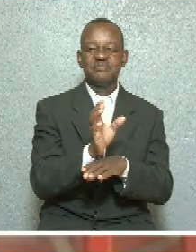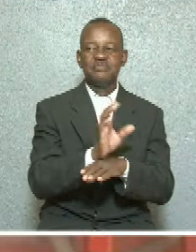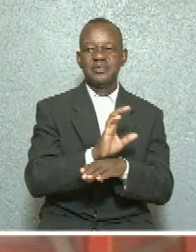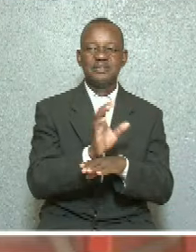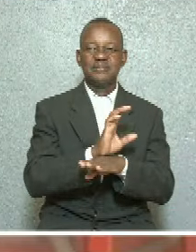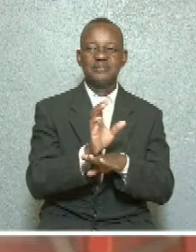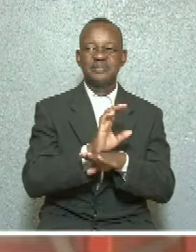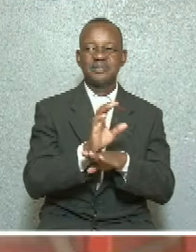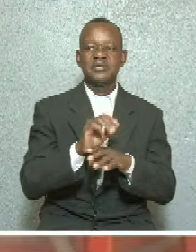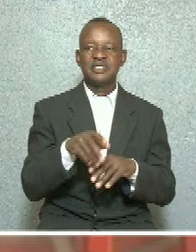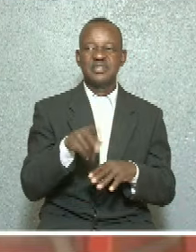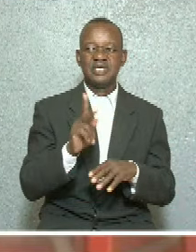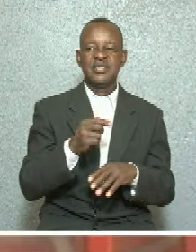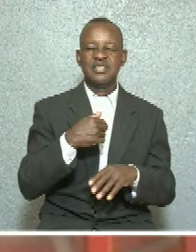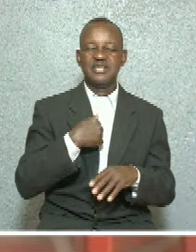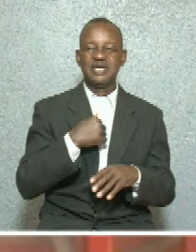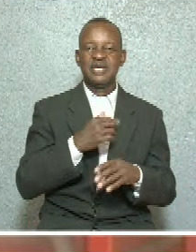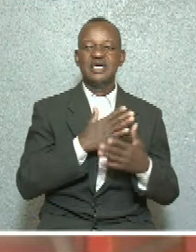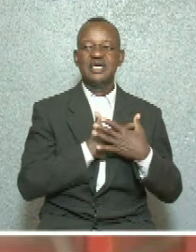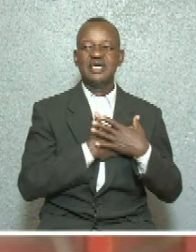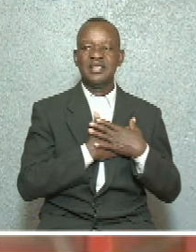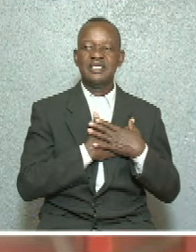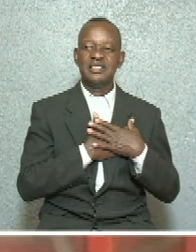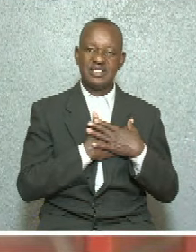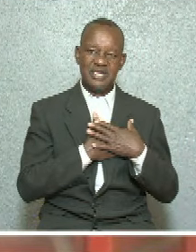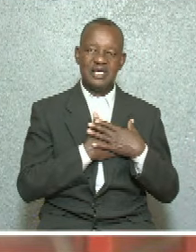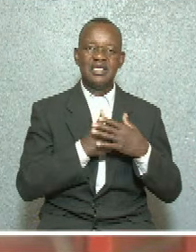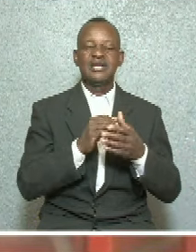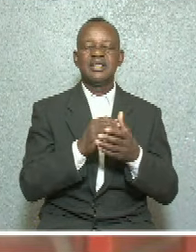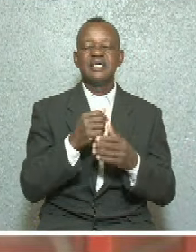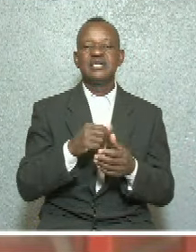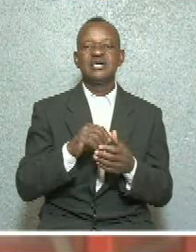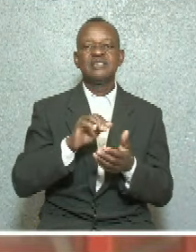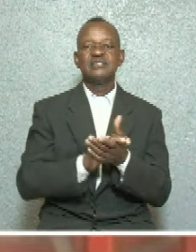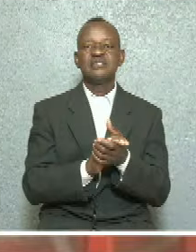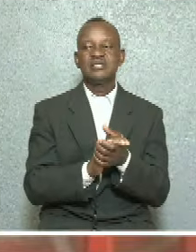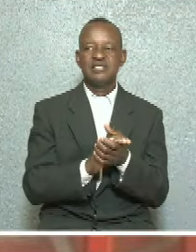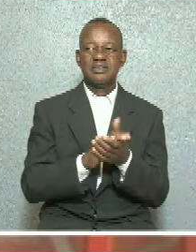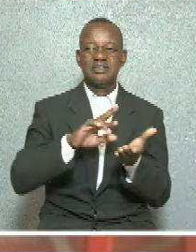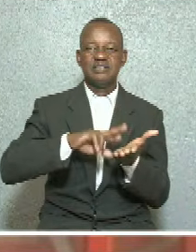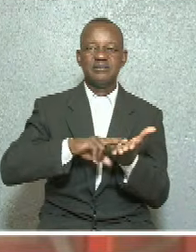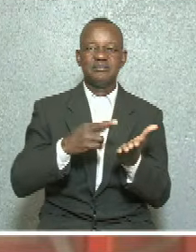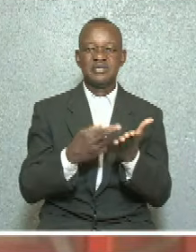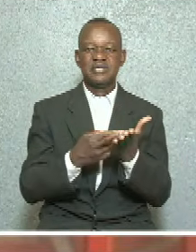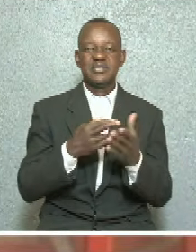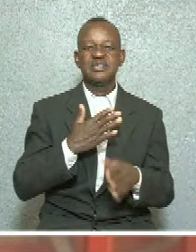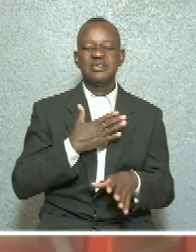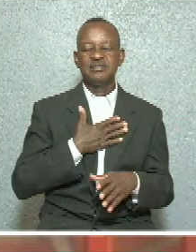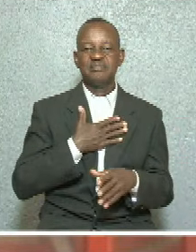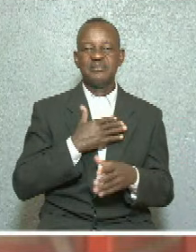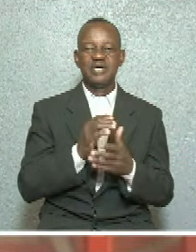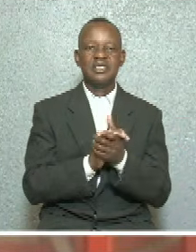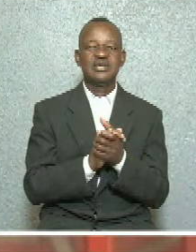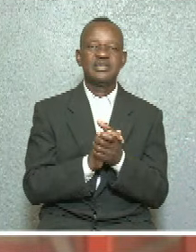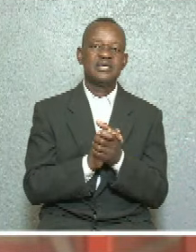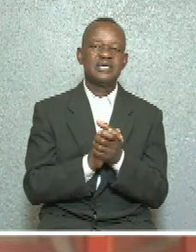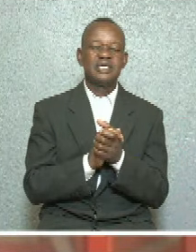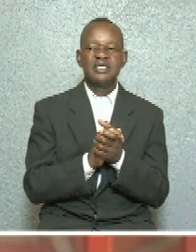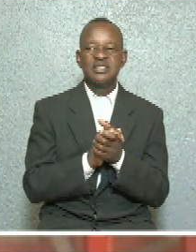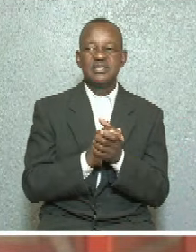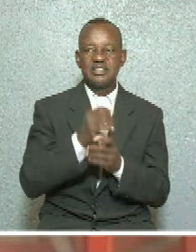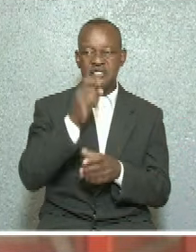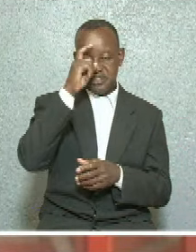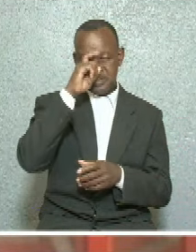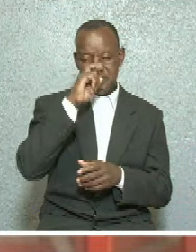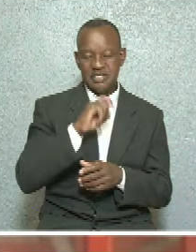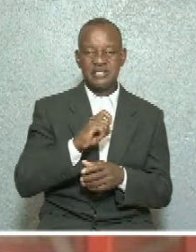would also love to speak on behalf of my sister. Her name is Turipama Kadohwa. In her absentia, she is a